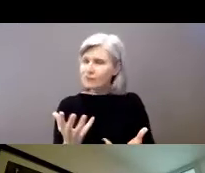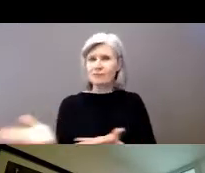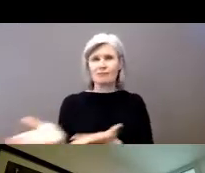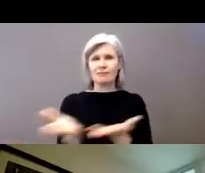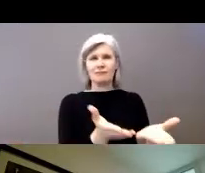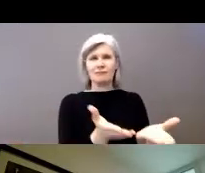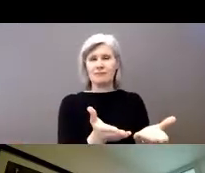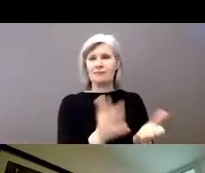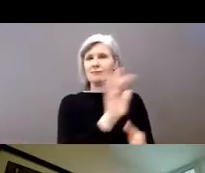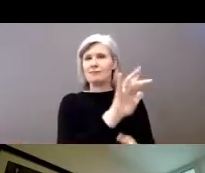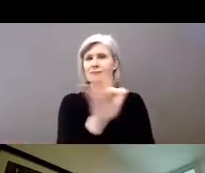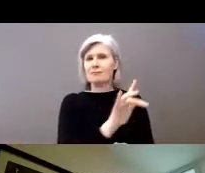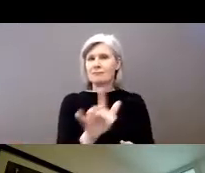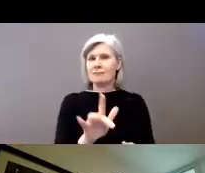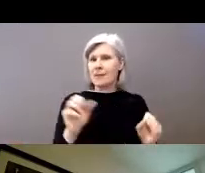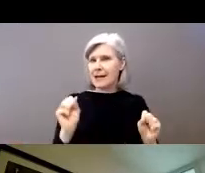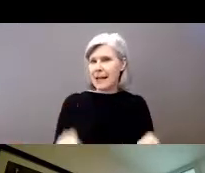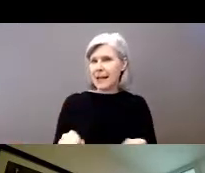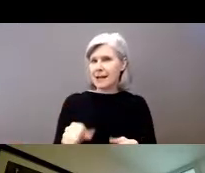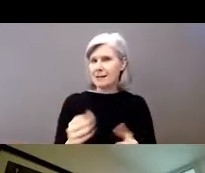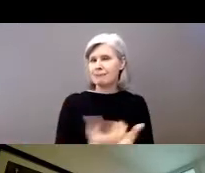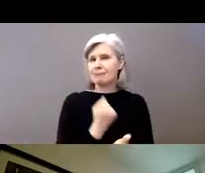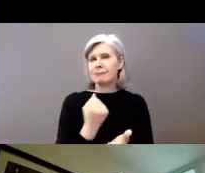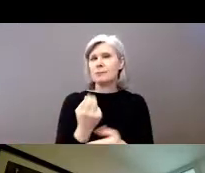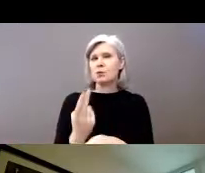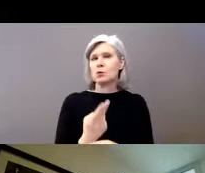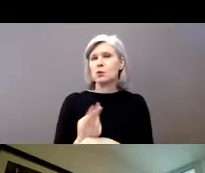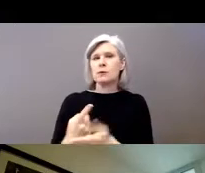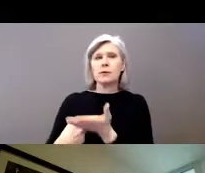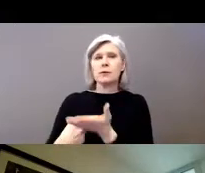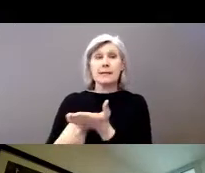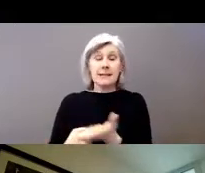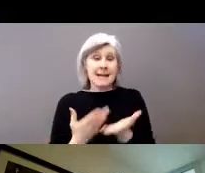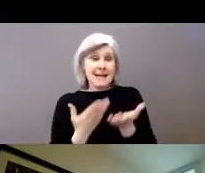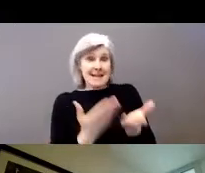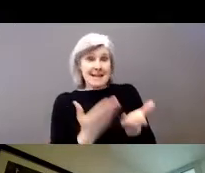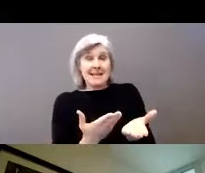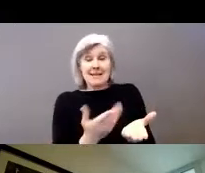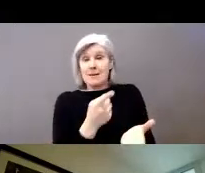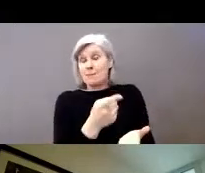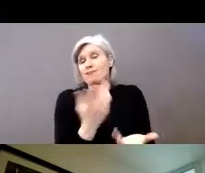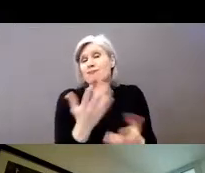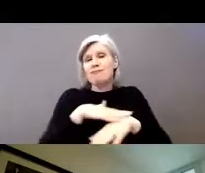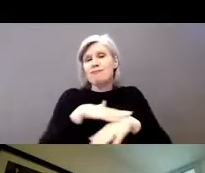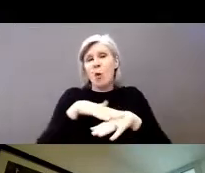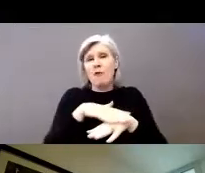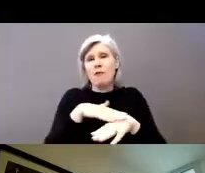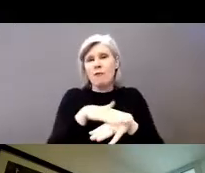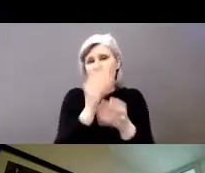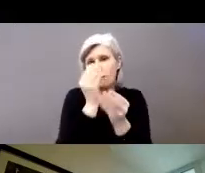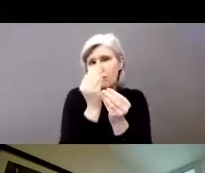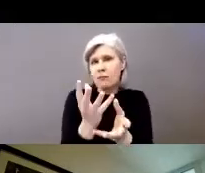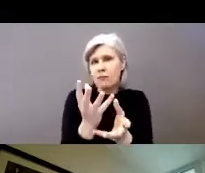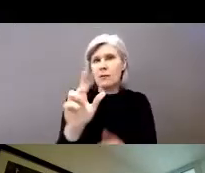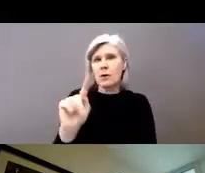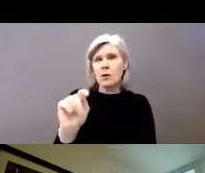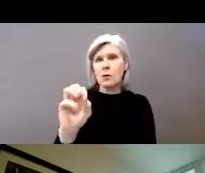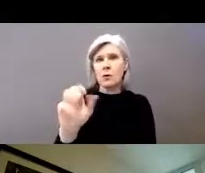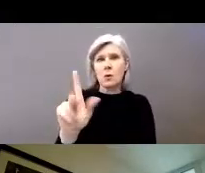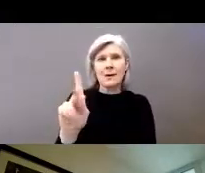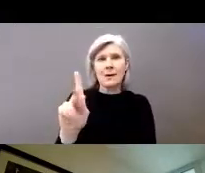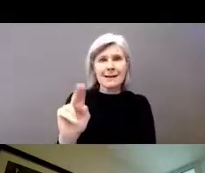just a preview of the toolkit, but as I just mentioned, the toolkit is already available on our website, and I'm sure it will be posted